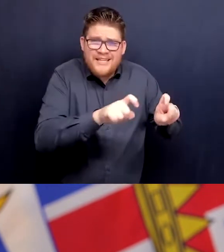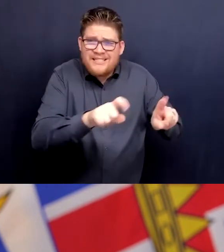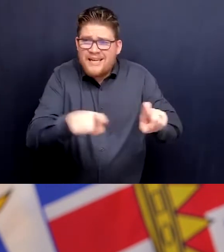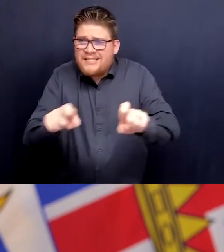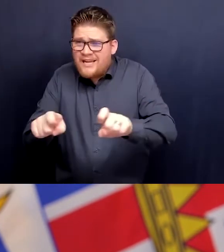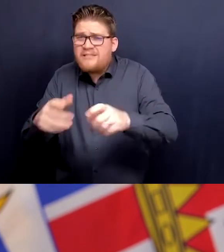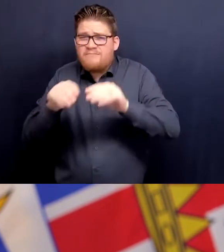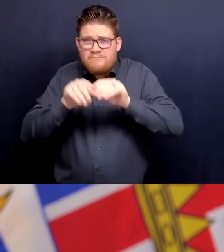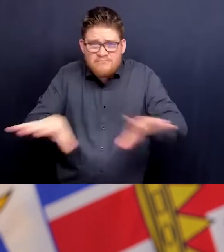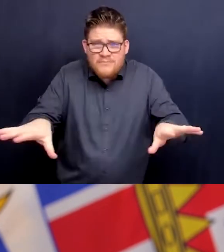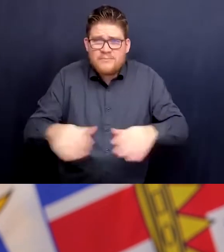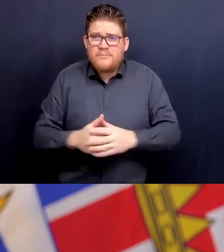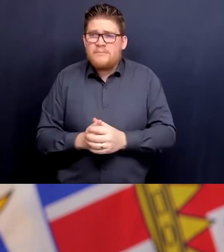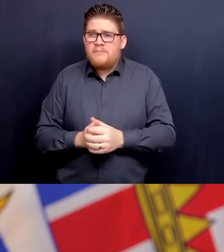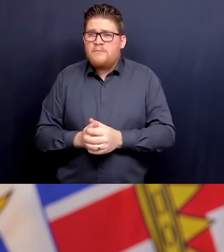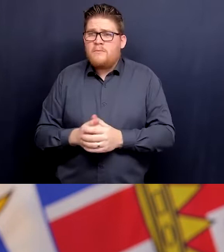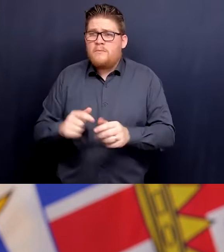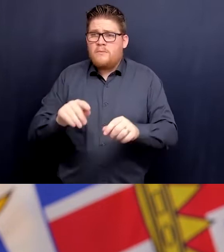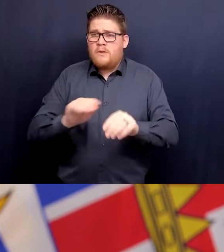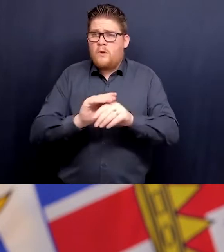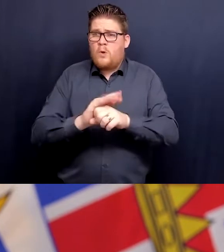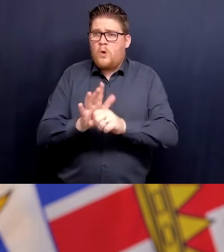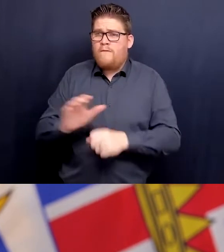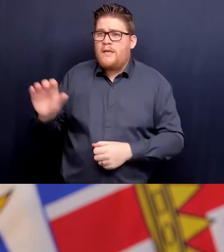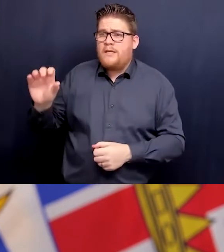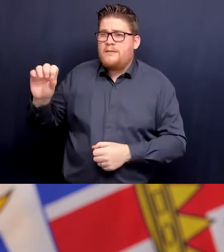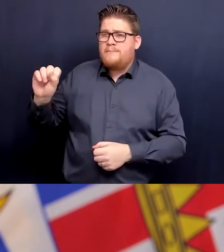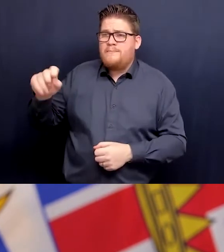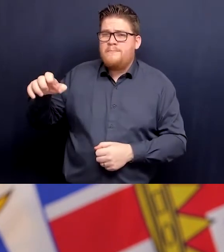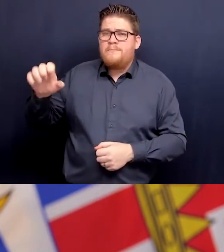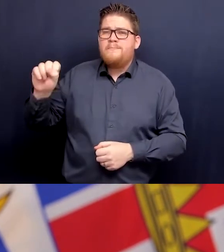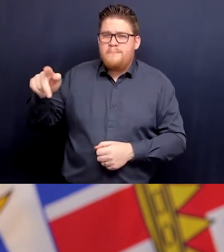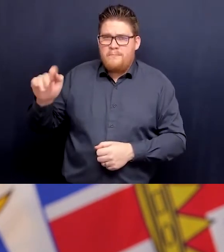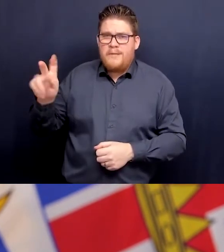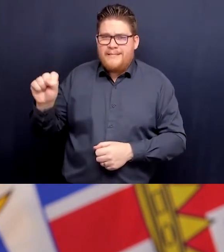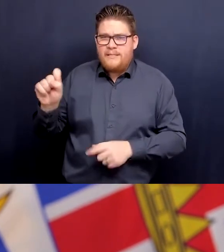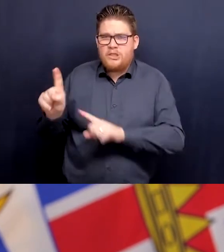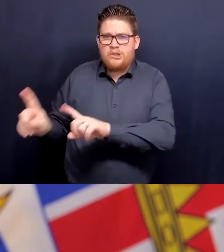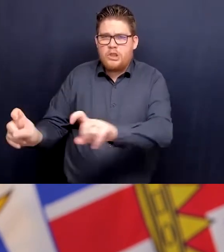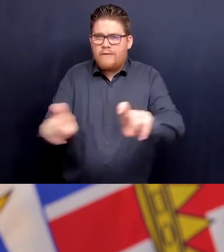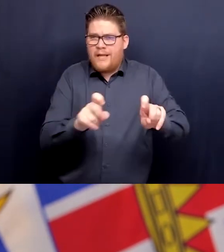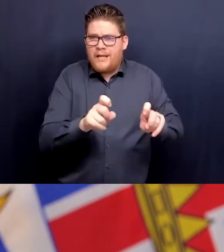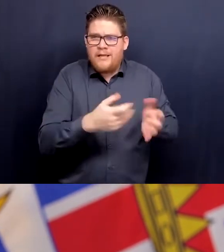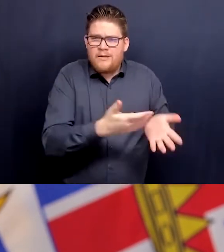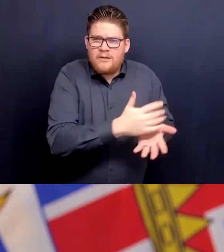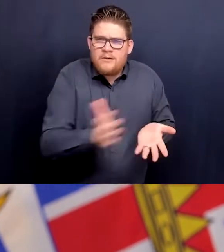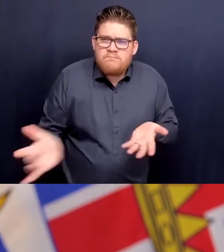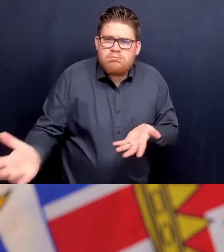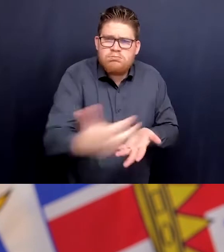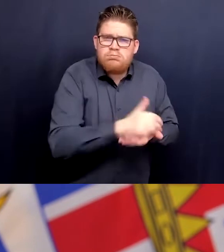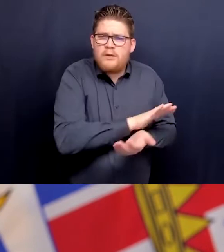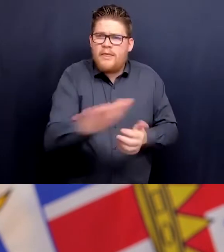both of the measures that we put in place to manage COVID and the effects of the virus and the pandemic itself. So those are